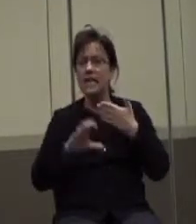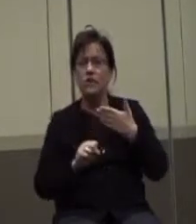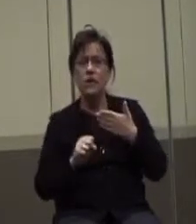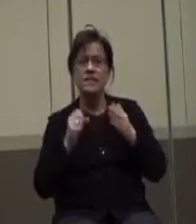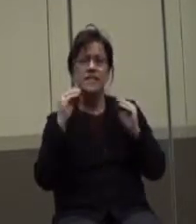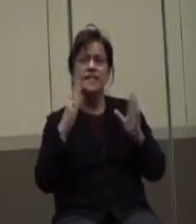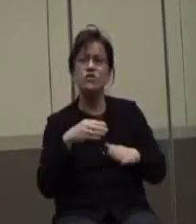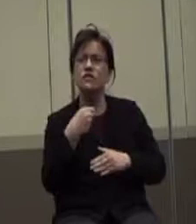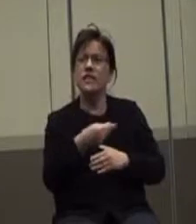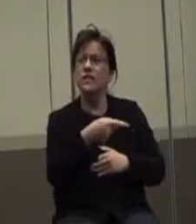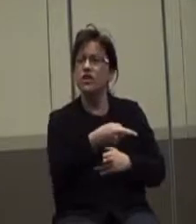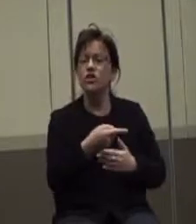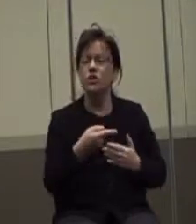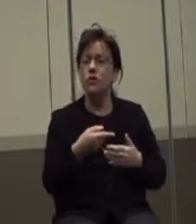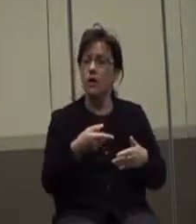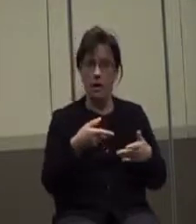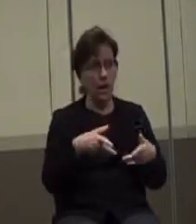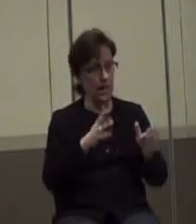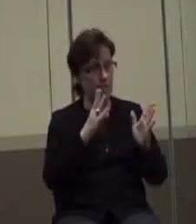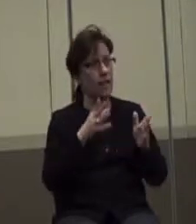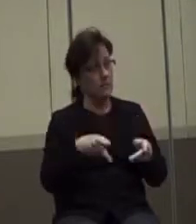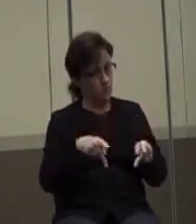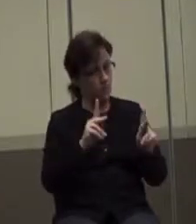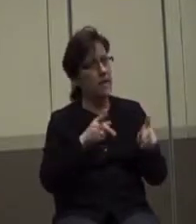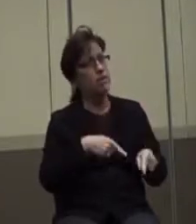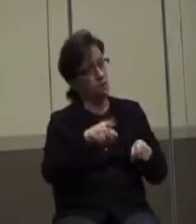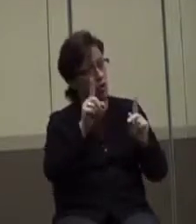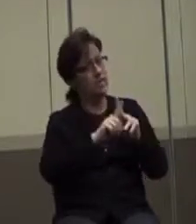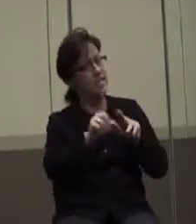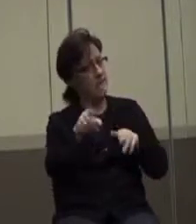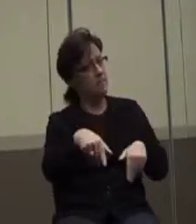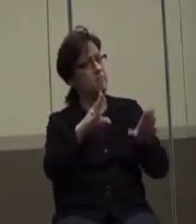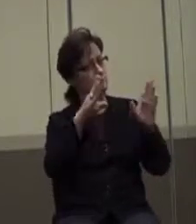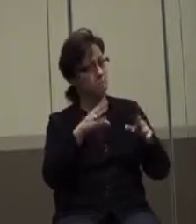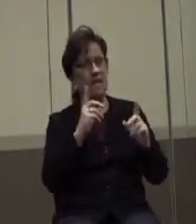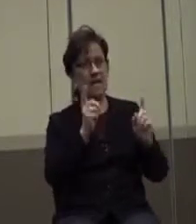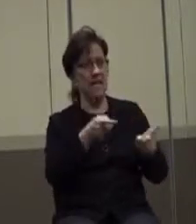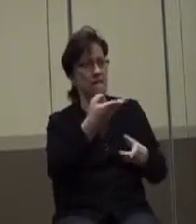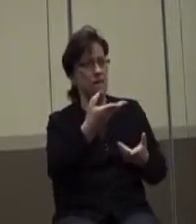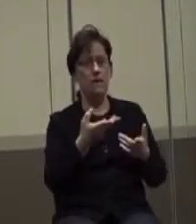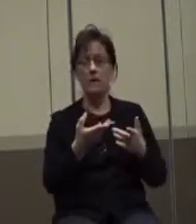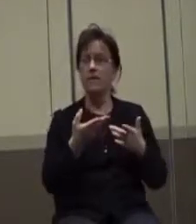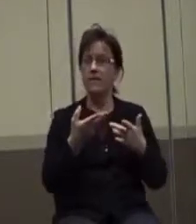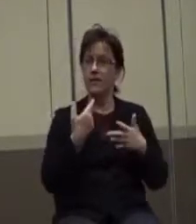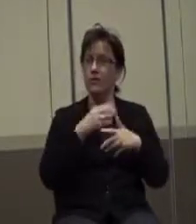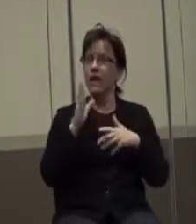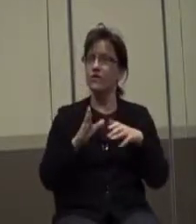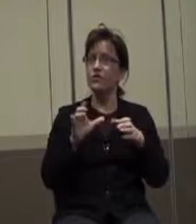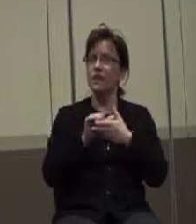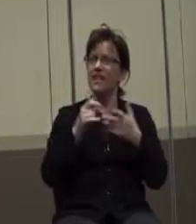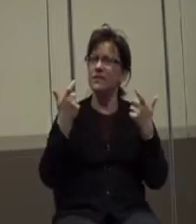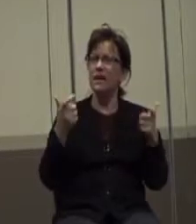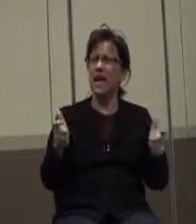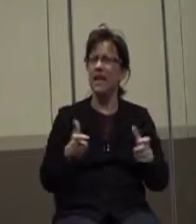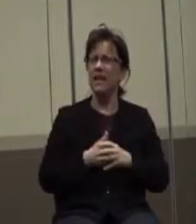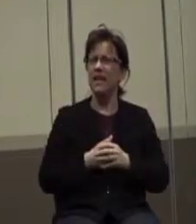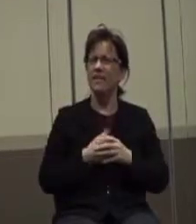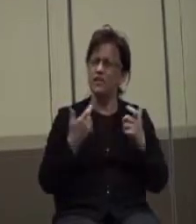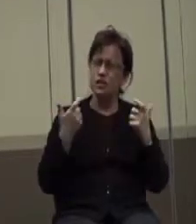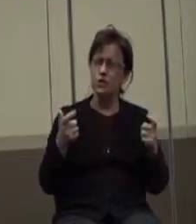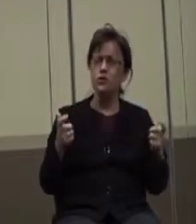teacher's giving her? Let her escape. Do we ever do that? Huge. Right?